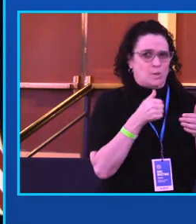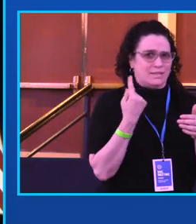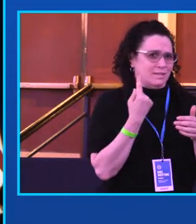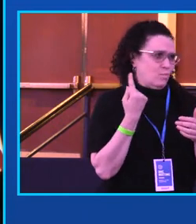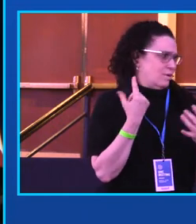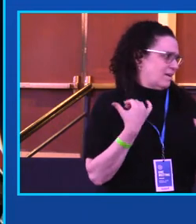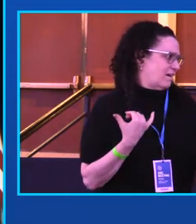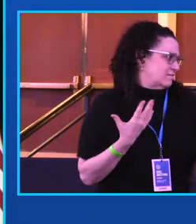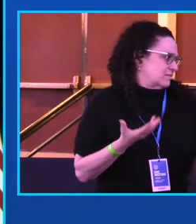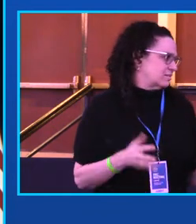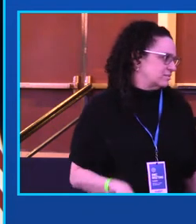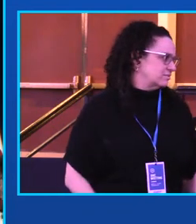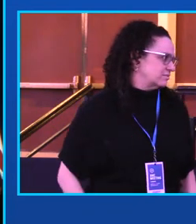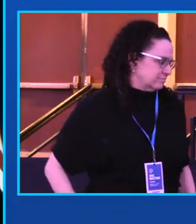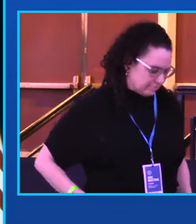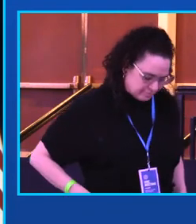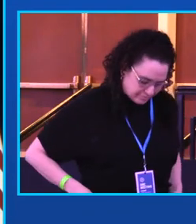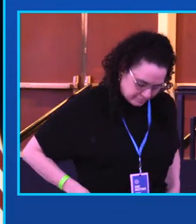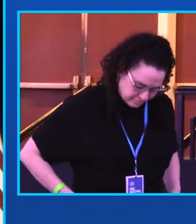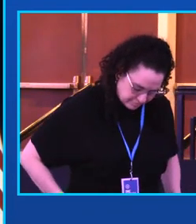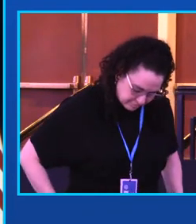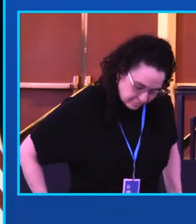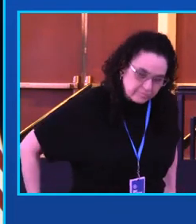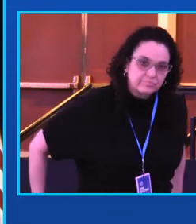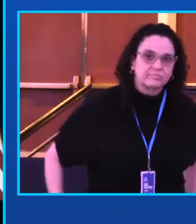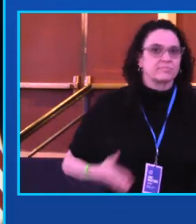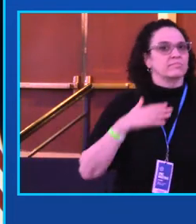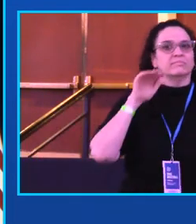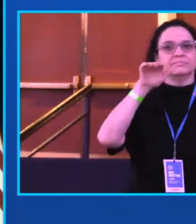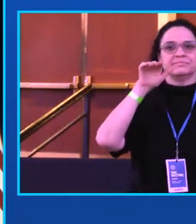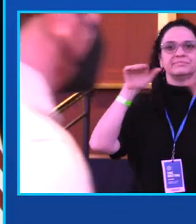Please take your seats, everyone.